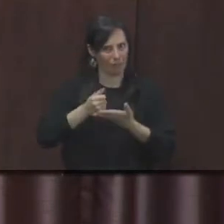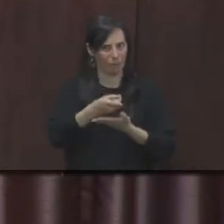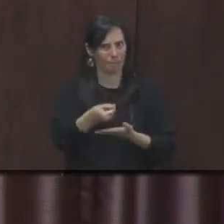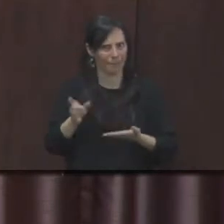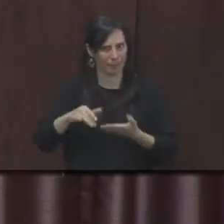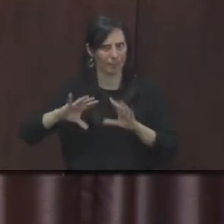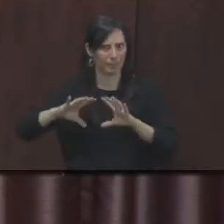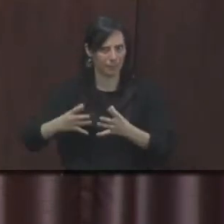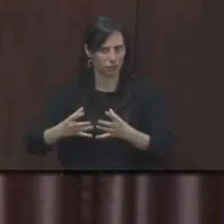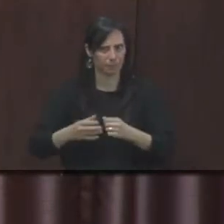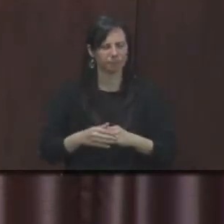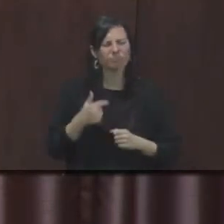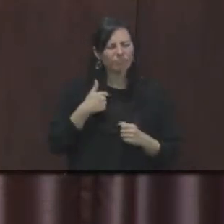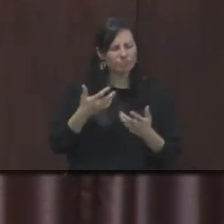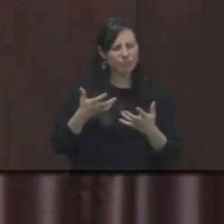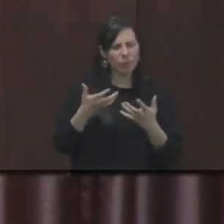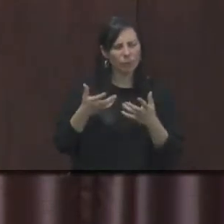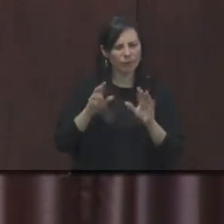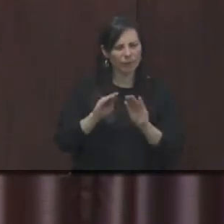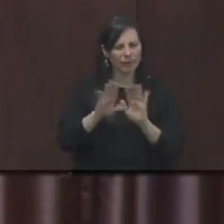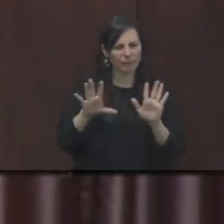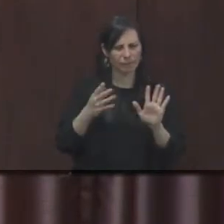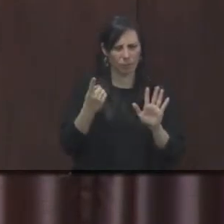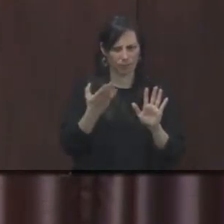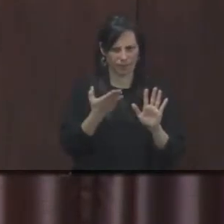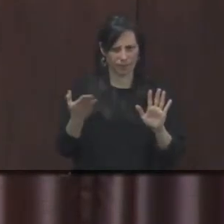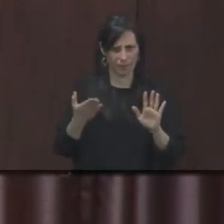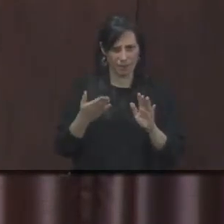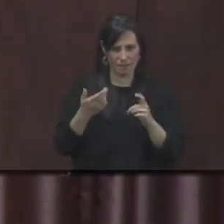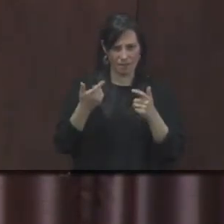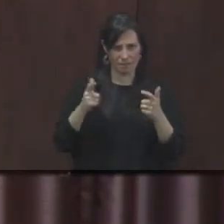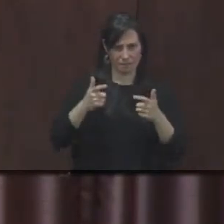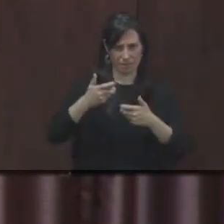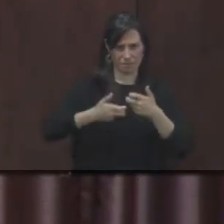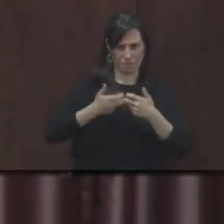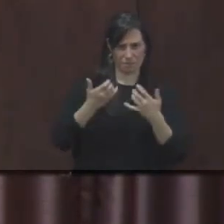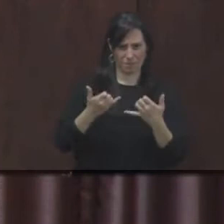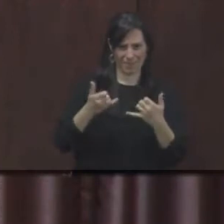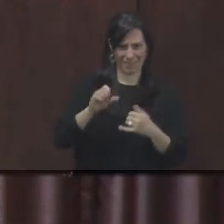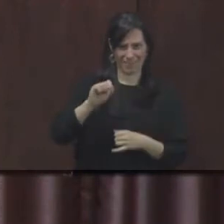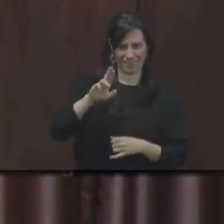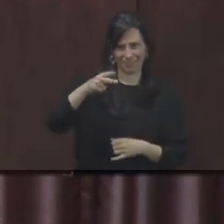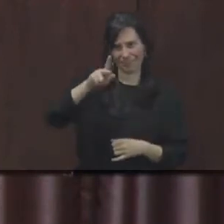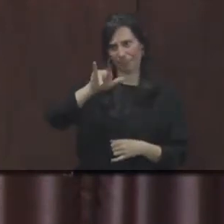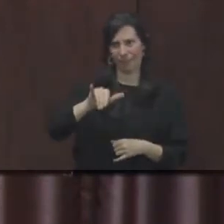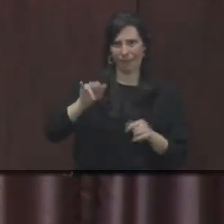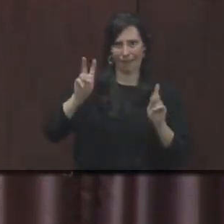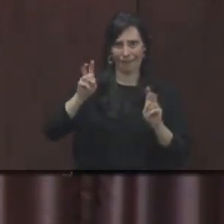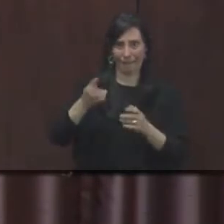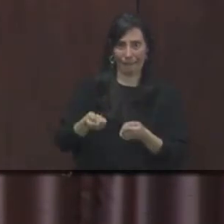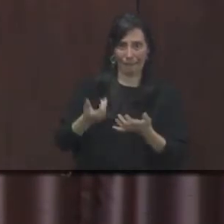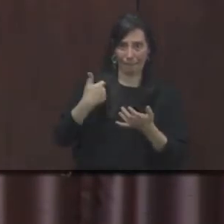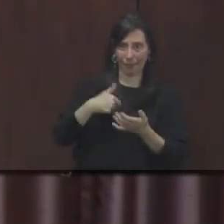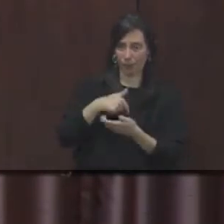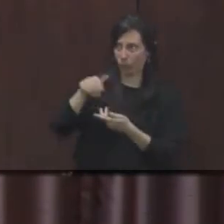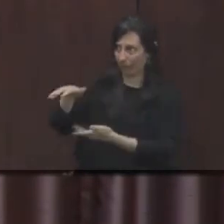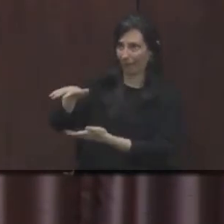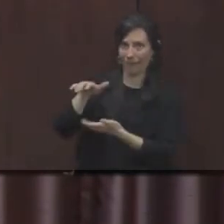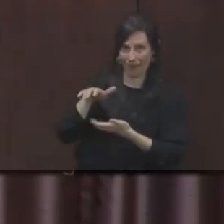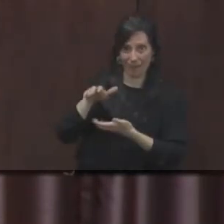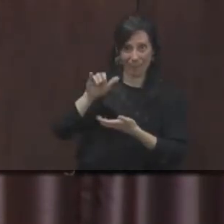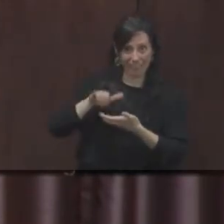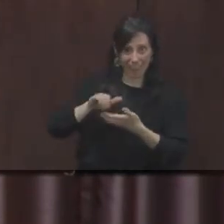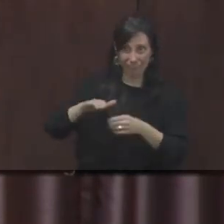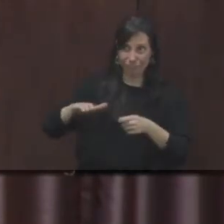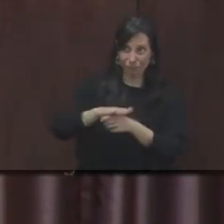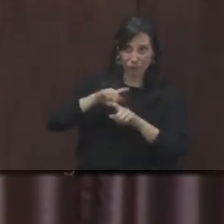point of clarification. It sounds like the largest issue we're encountering right now is sort of the supply chain side of it, and that's all coming through the state, and there's no other way to